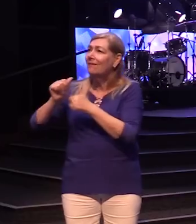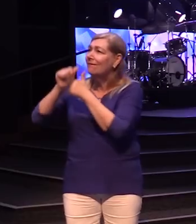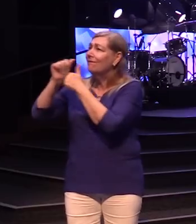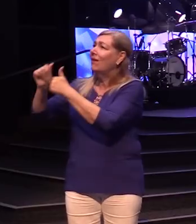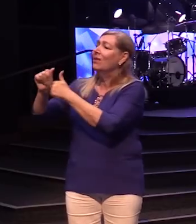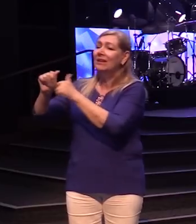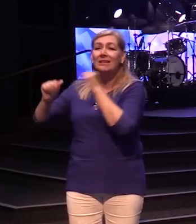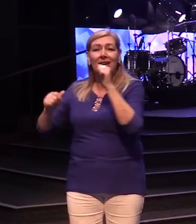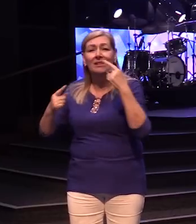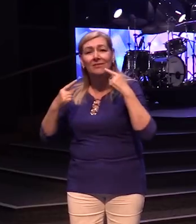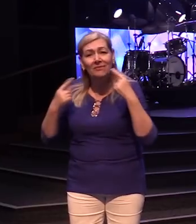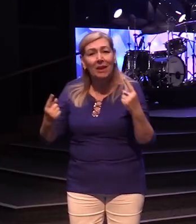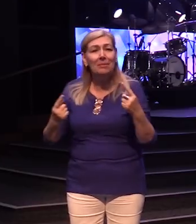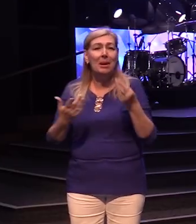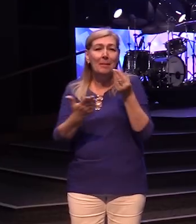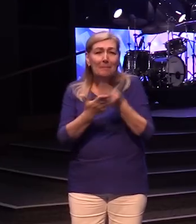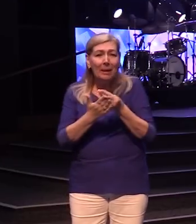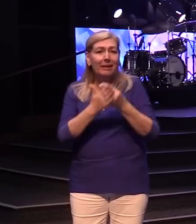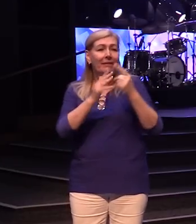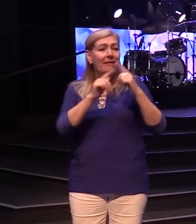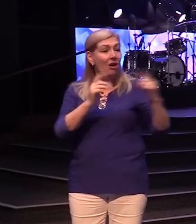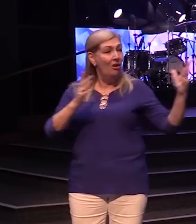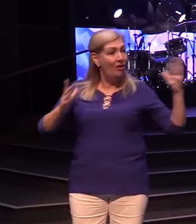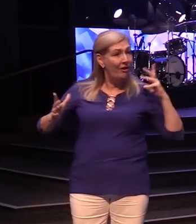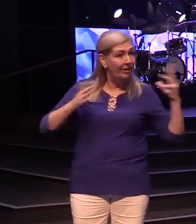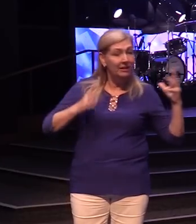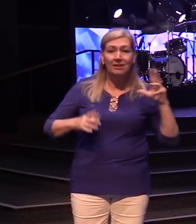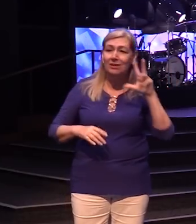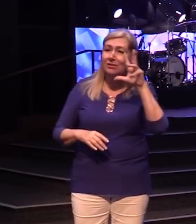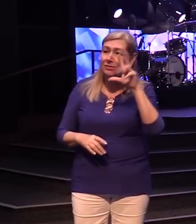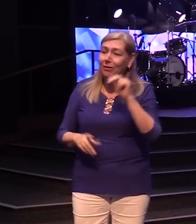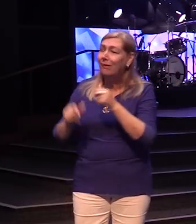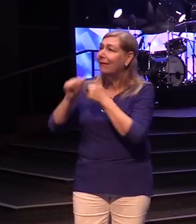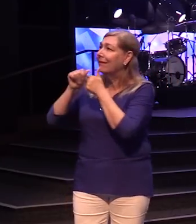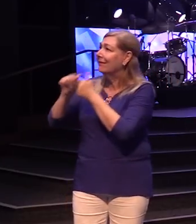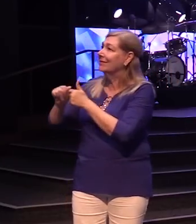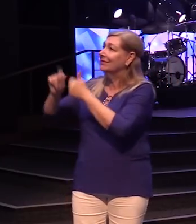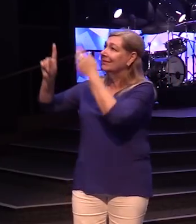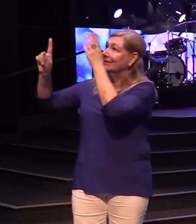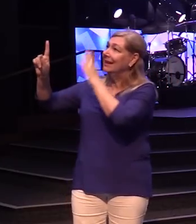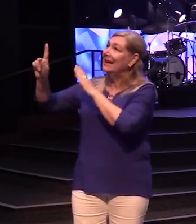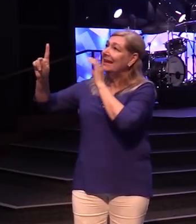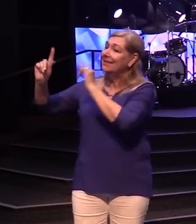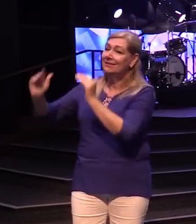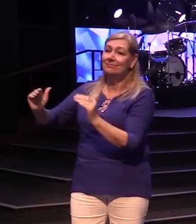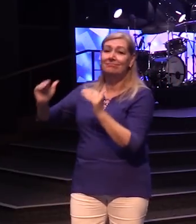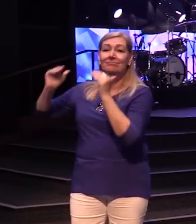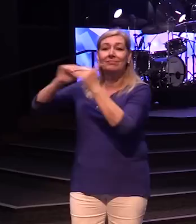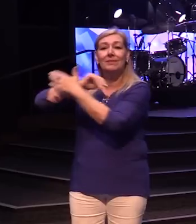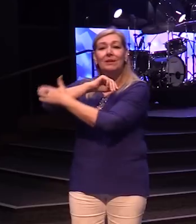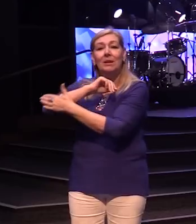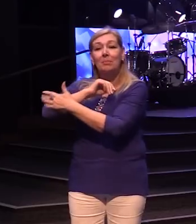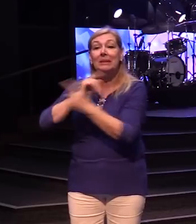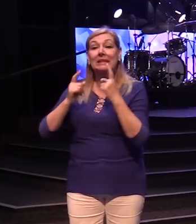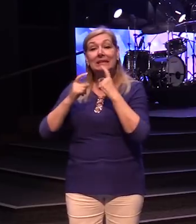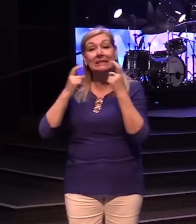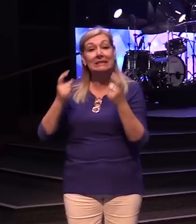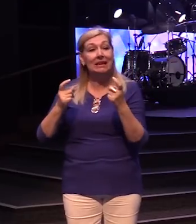not celebrity, not Hollywood. Righteousness exalteth a nation. But sin is a reproach to the